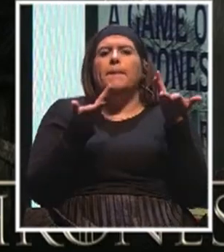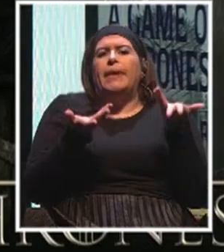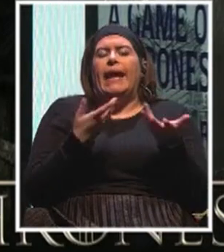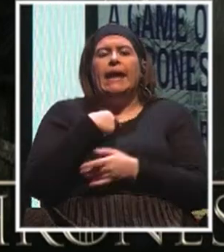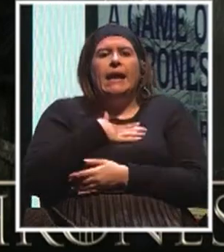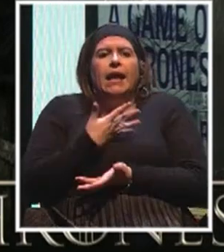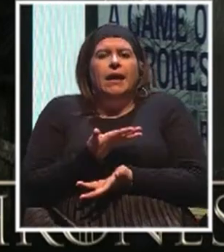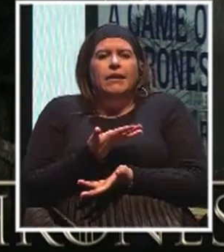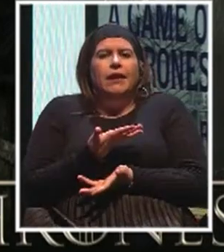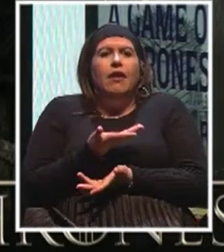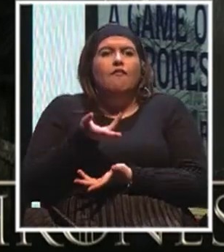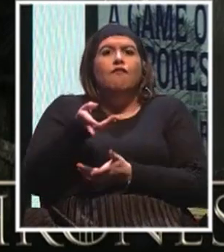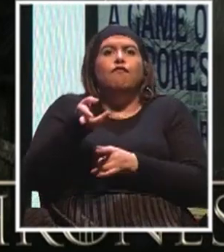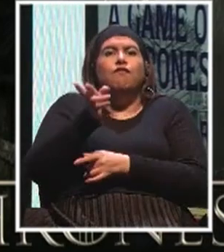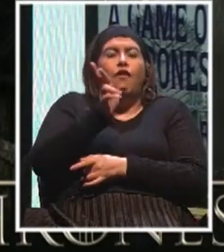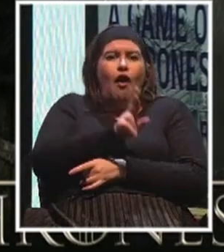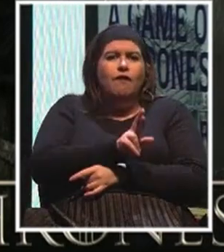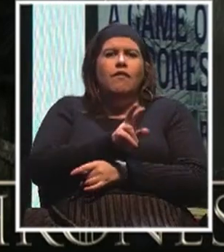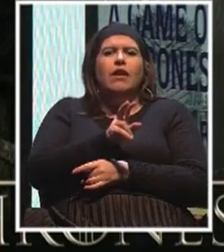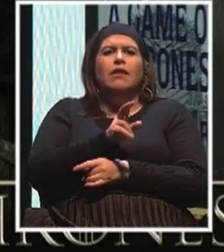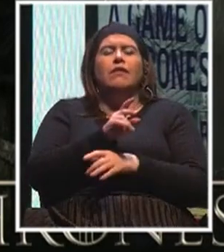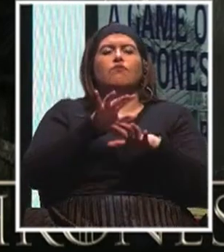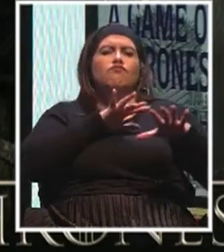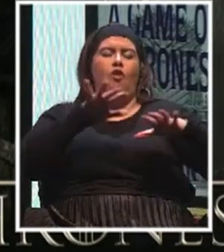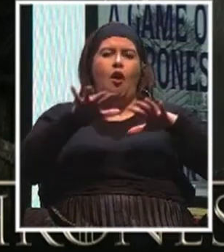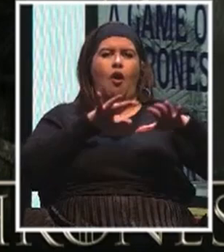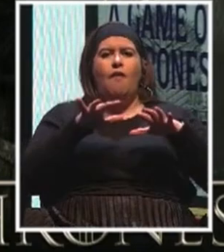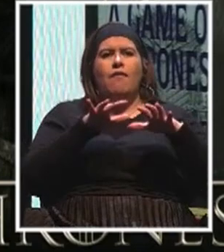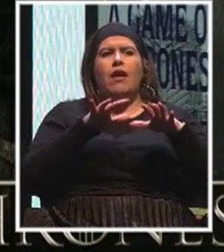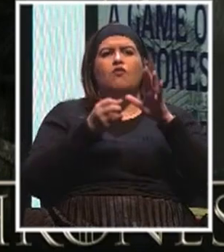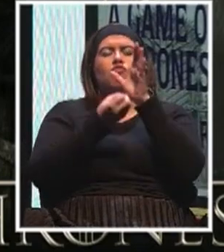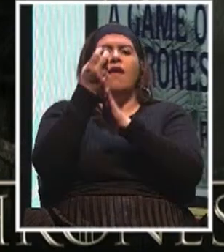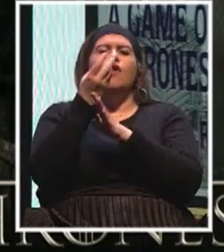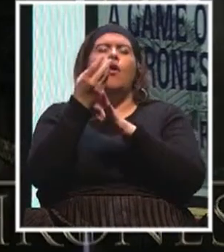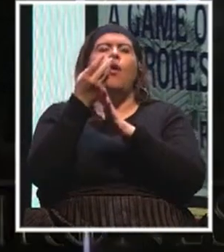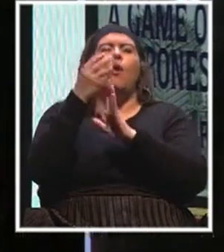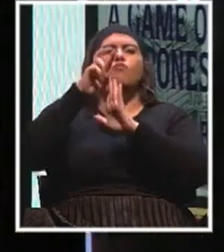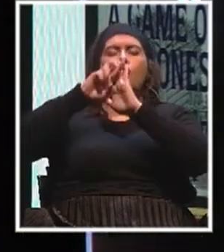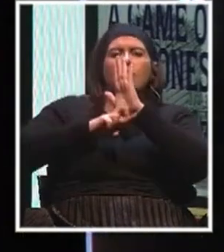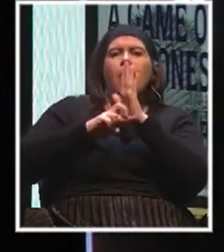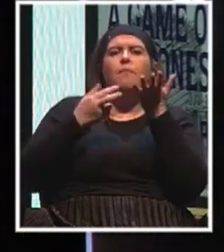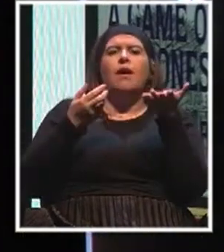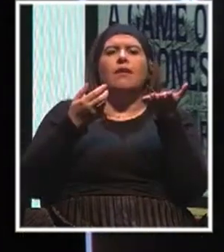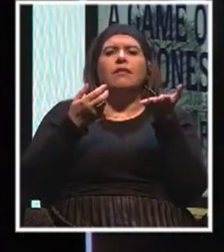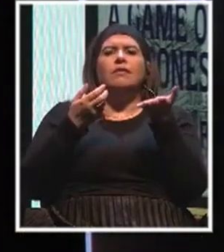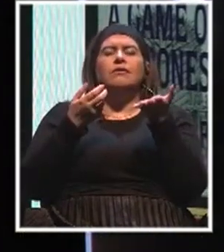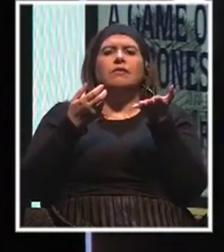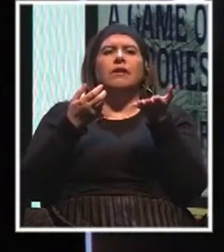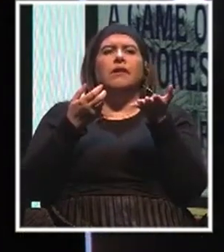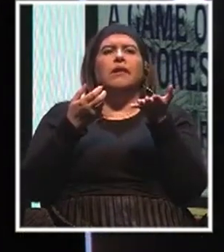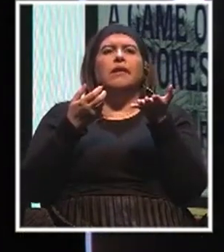their market with new shows that they hoped would become successful franchises. They made a very, very, very bold